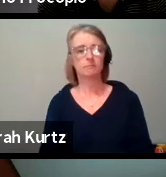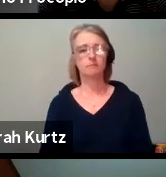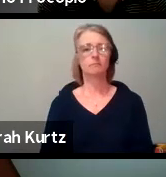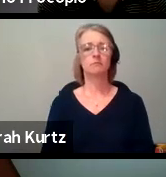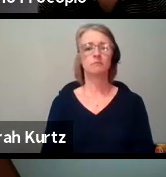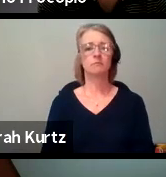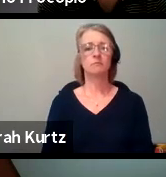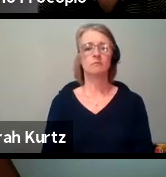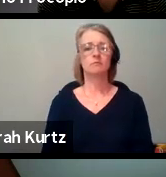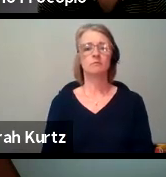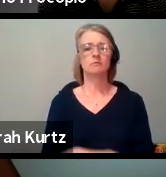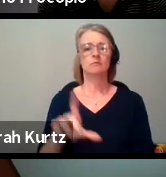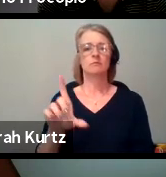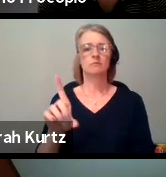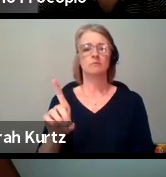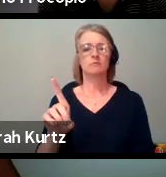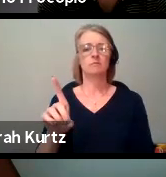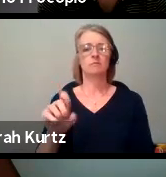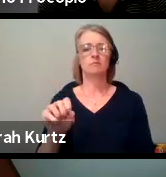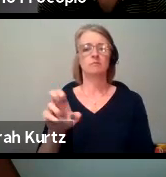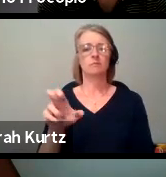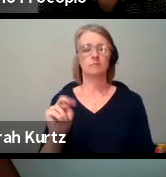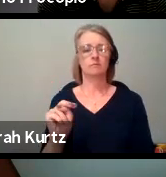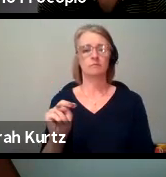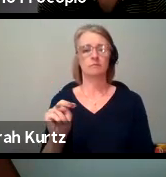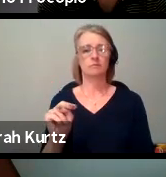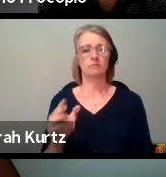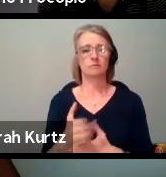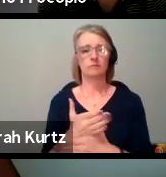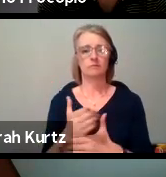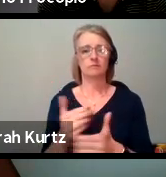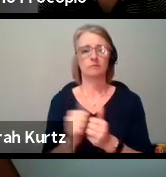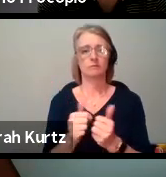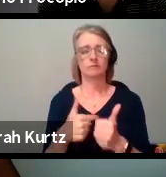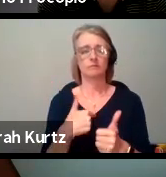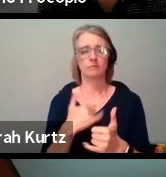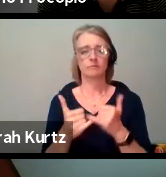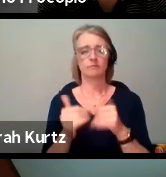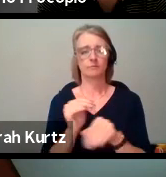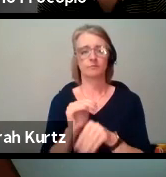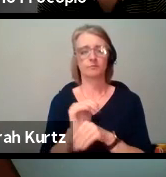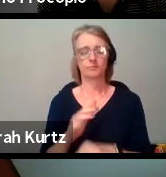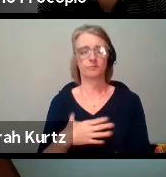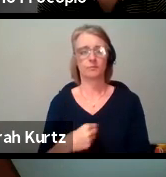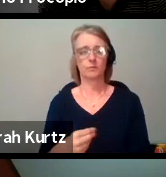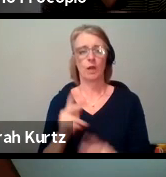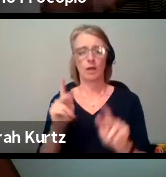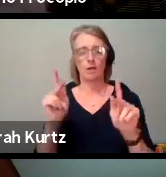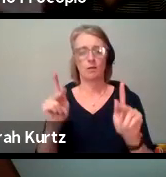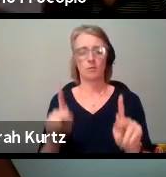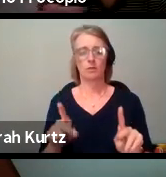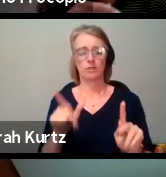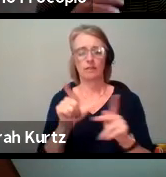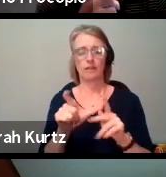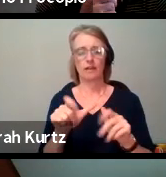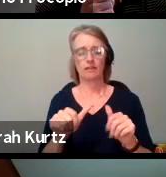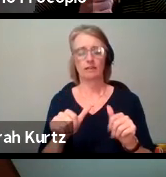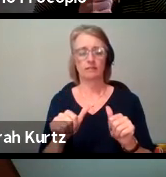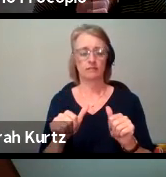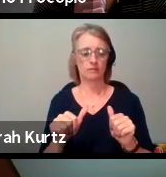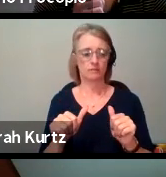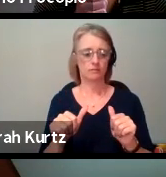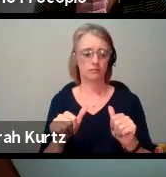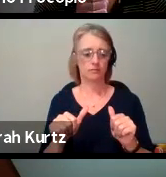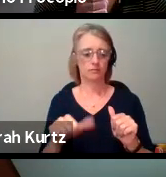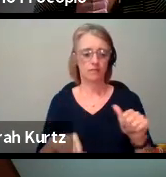would, tell the story that you shared with us last night about the white person that aggressively attacked a